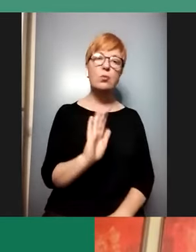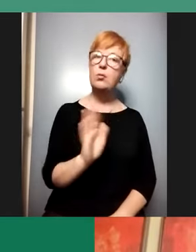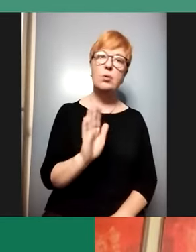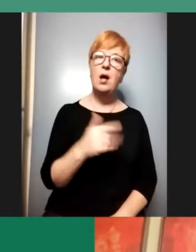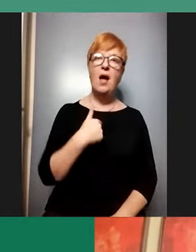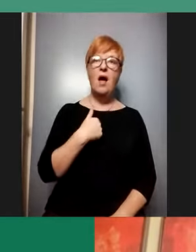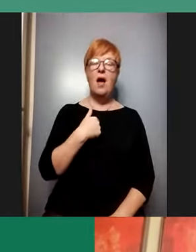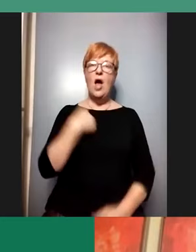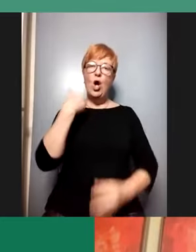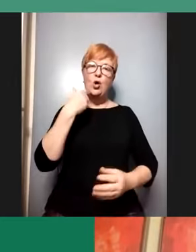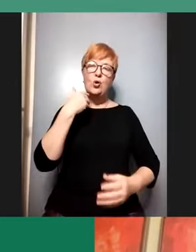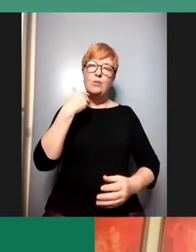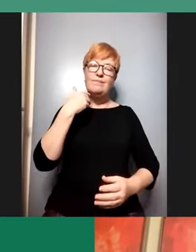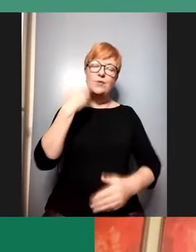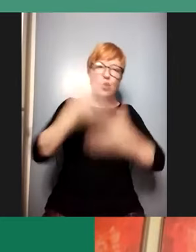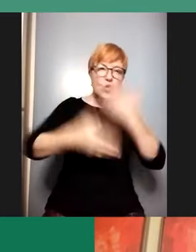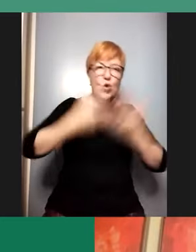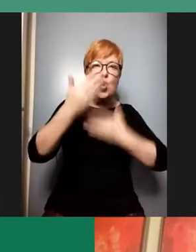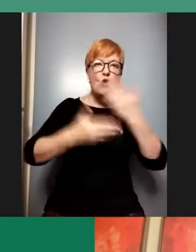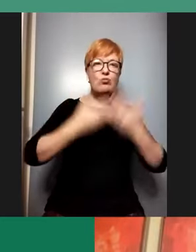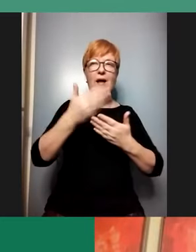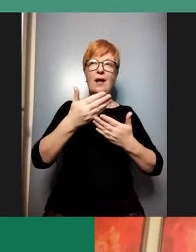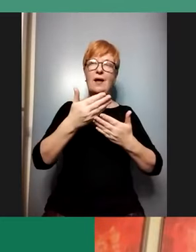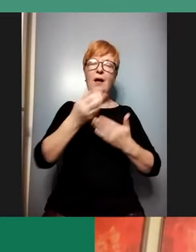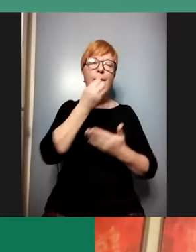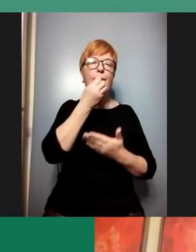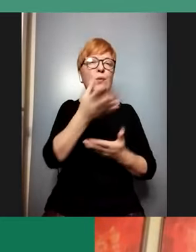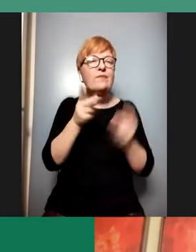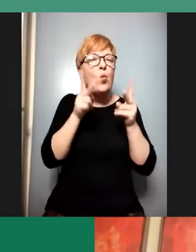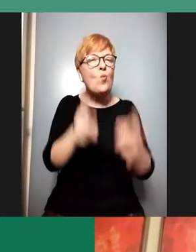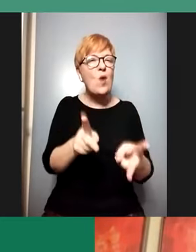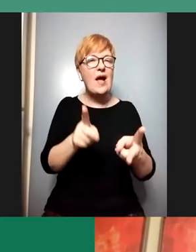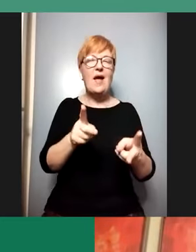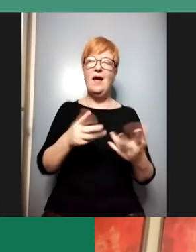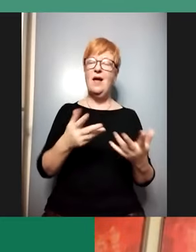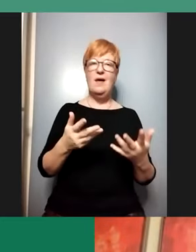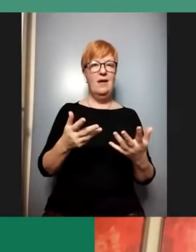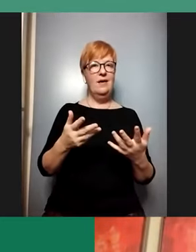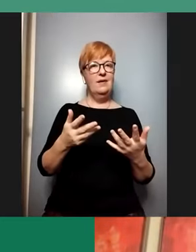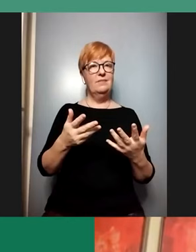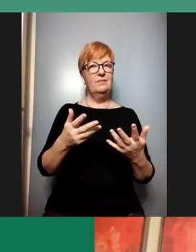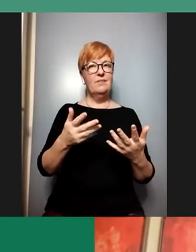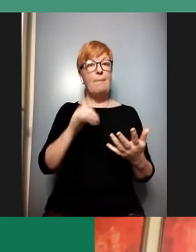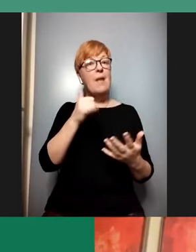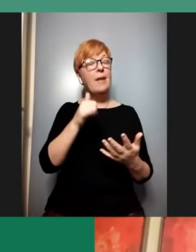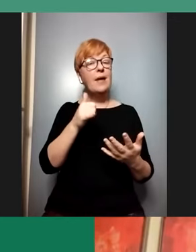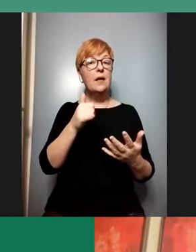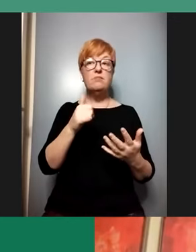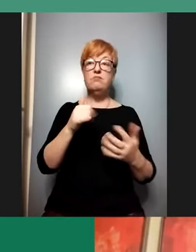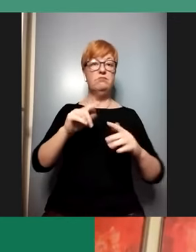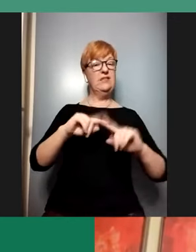it I told some of the stories in a beautiful way, or I told them in ways that maybe people hadn't, you know,